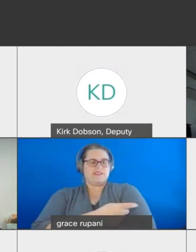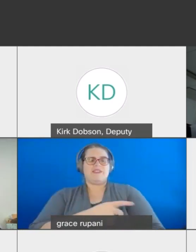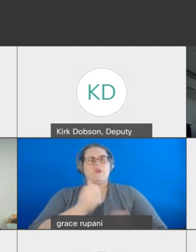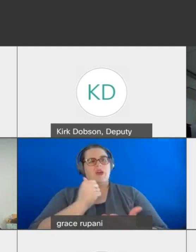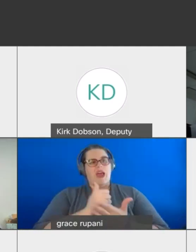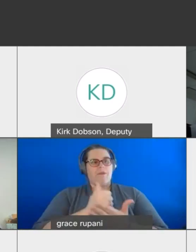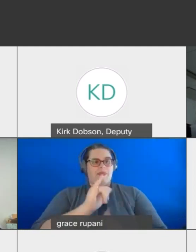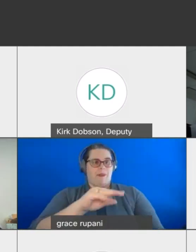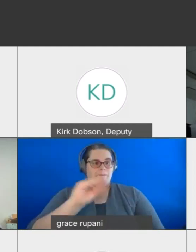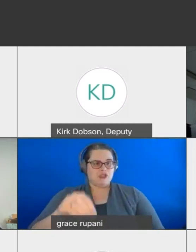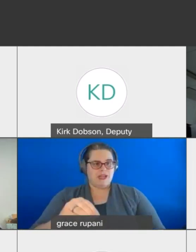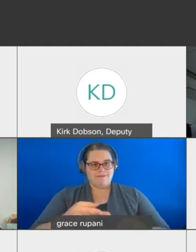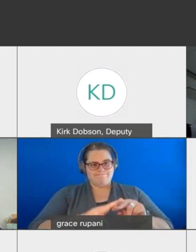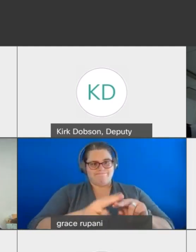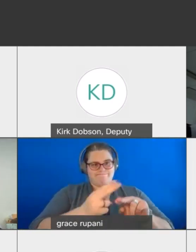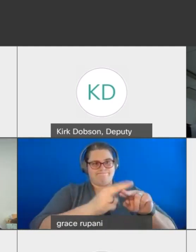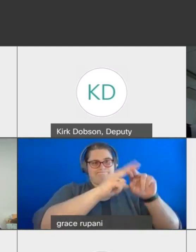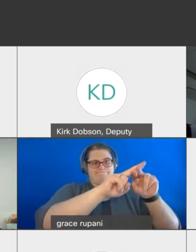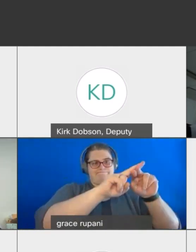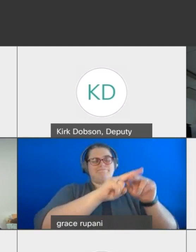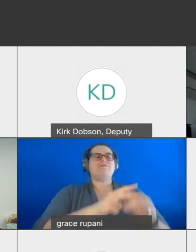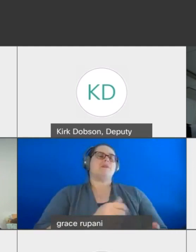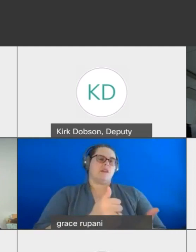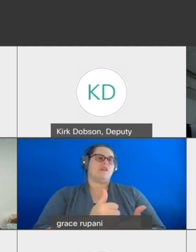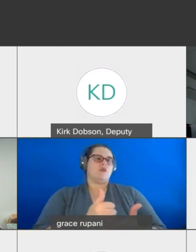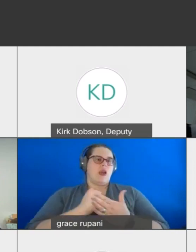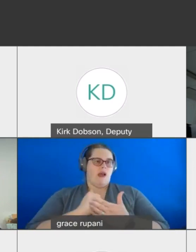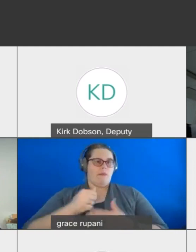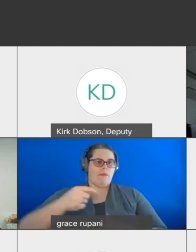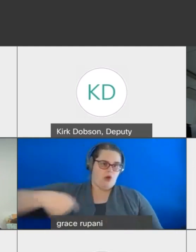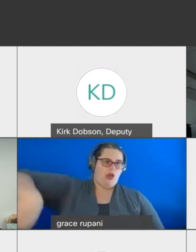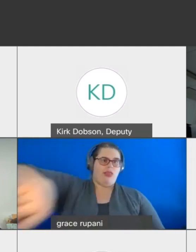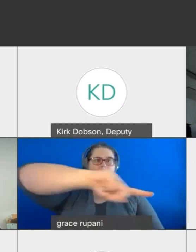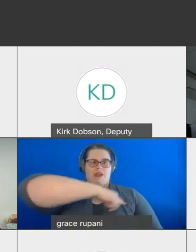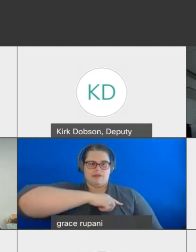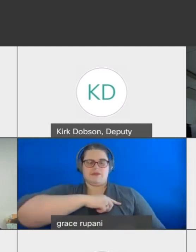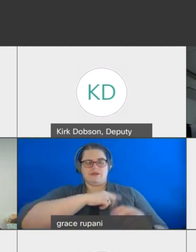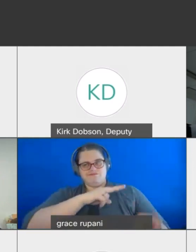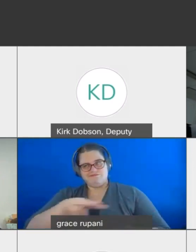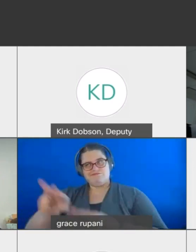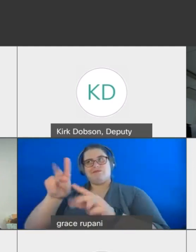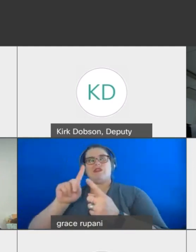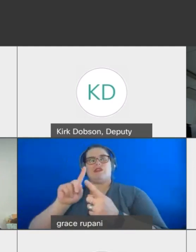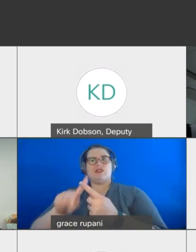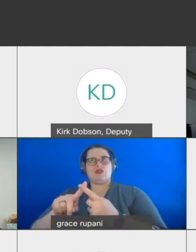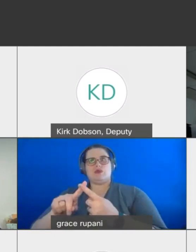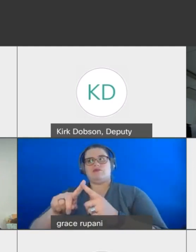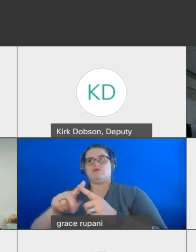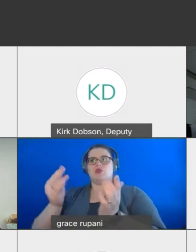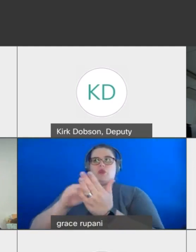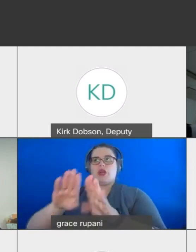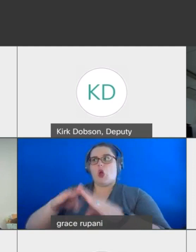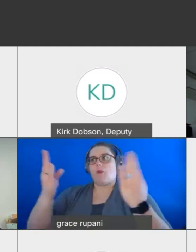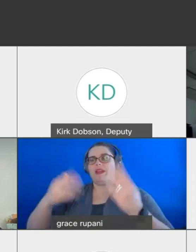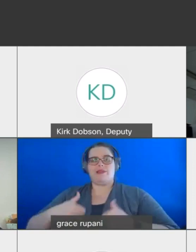rate and we move toward, um, you know, completely reopening life back